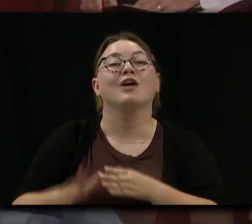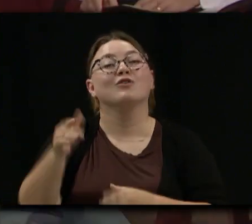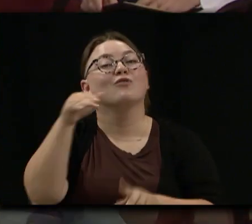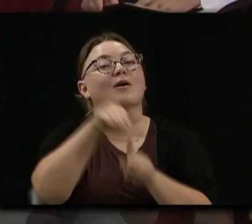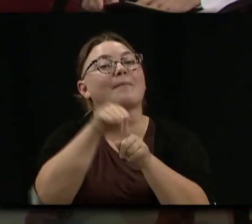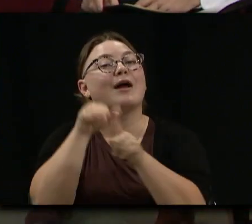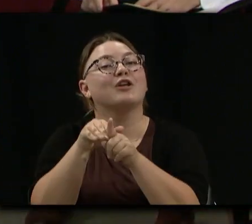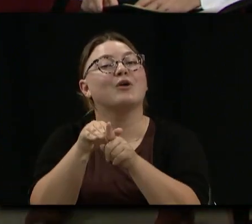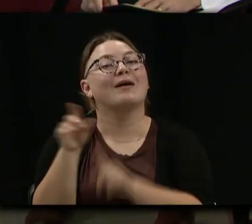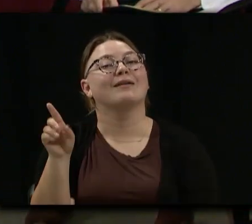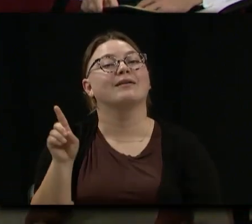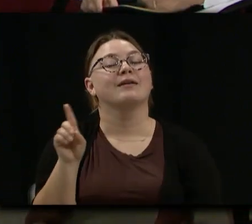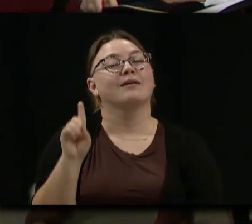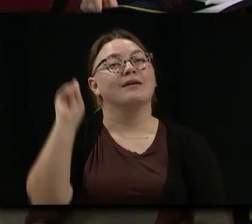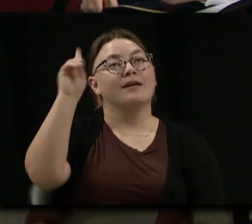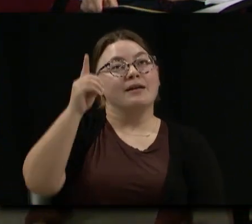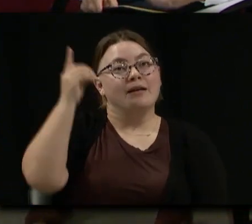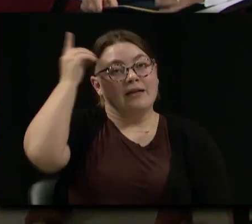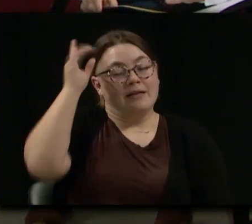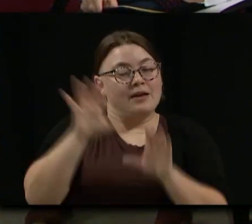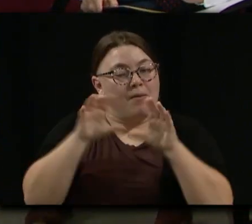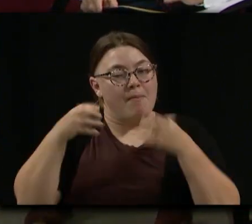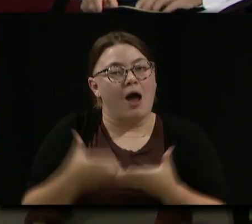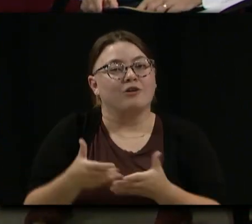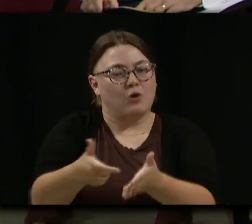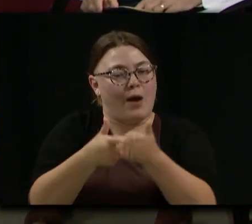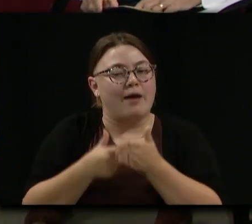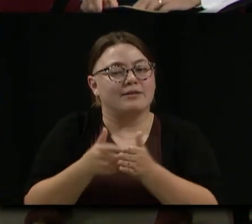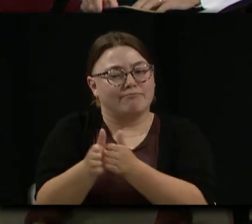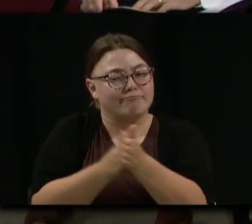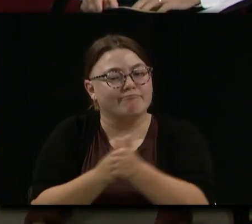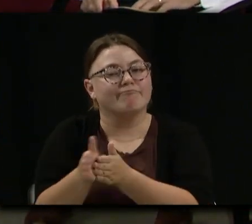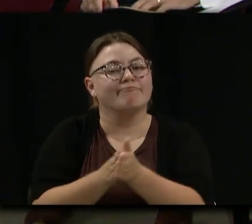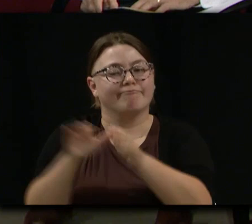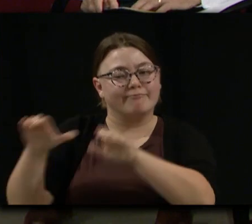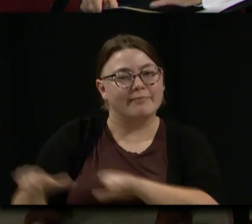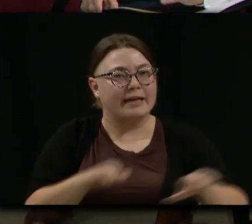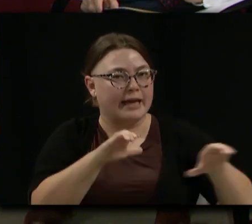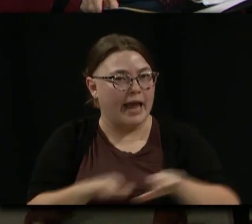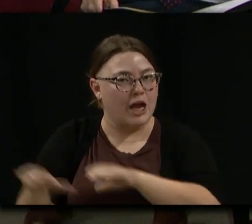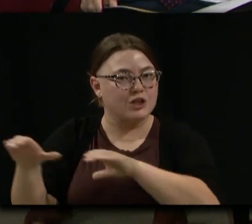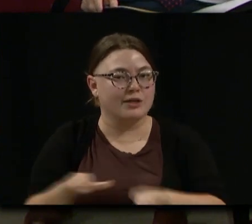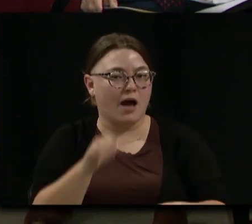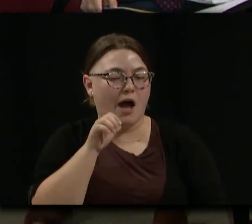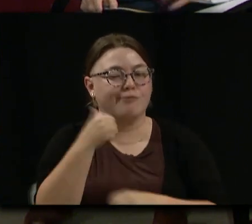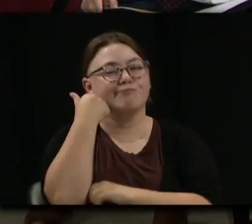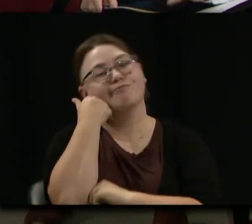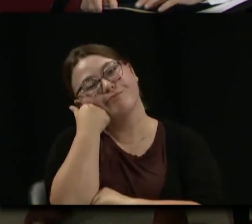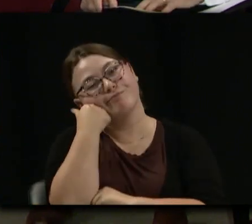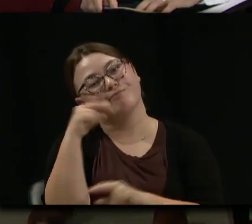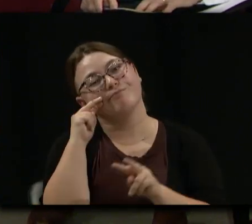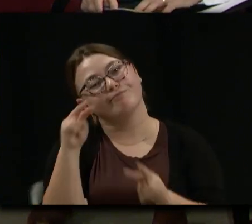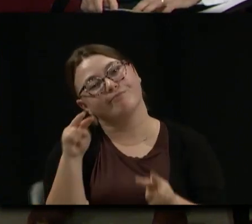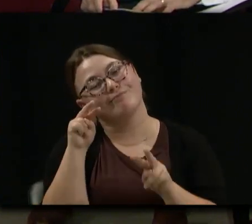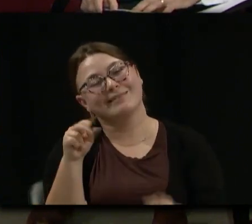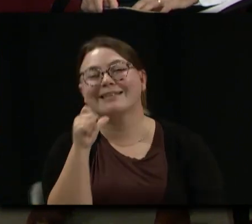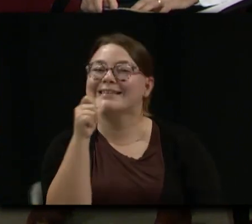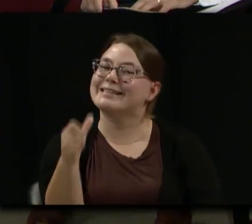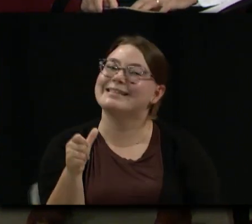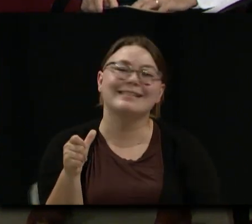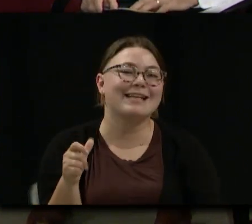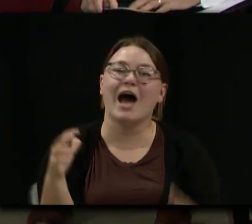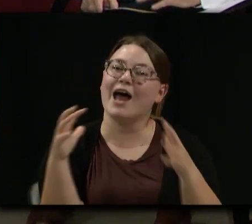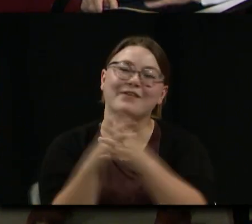democracy requires us to be active and engaged, not to be passive bystanders. This isn't like Monday Night Football, a